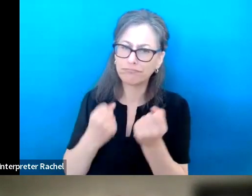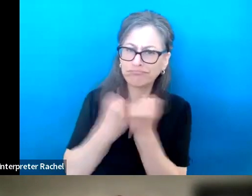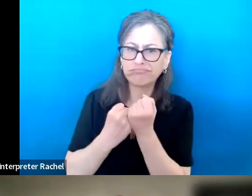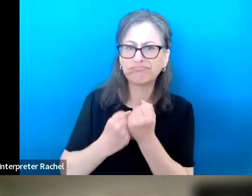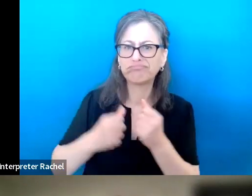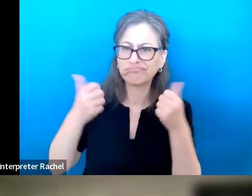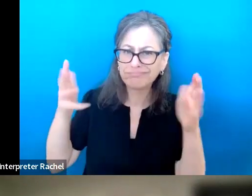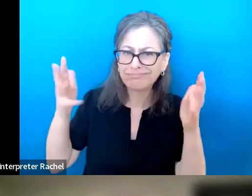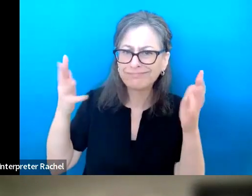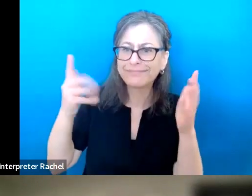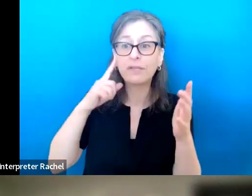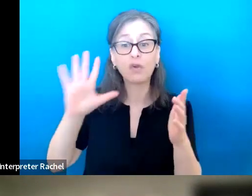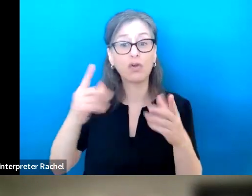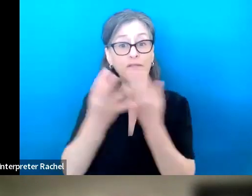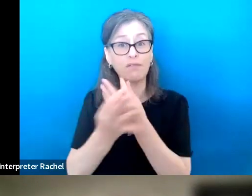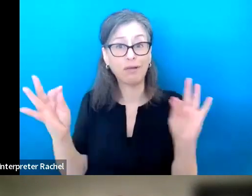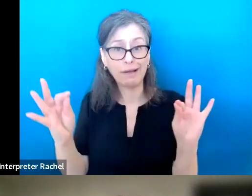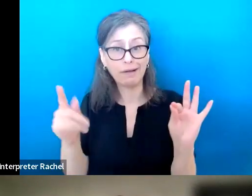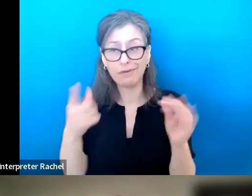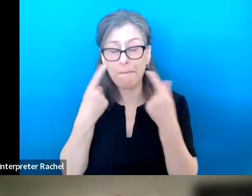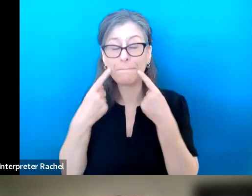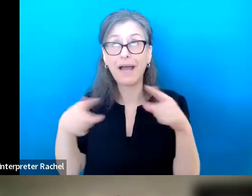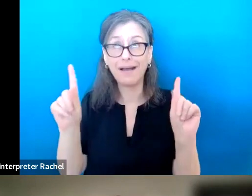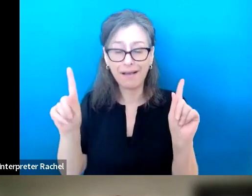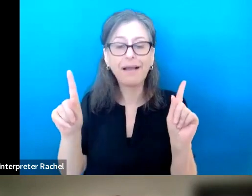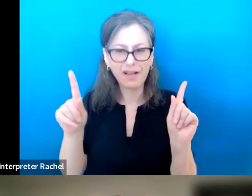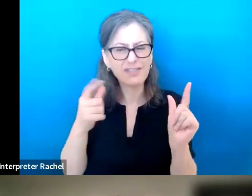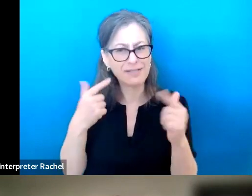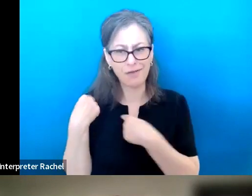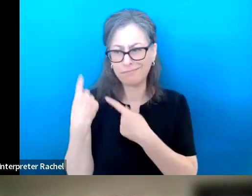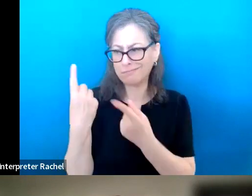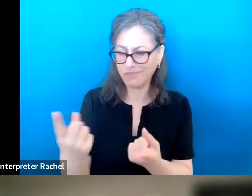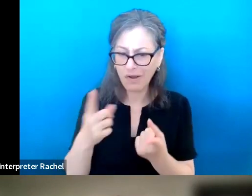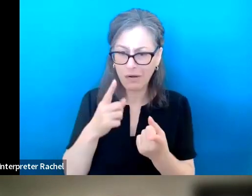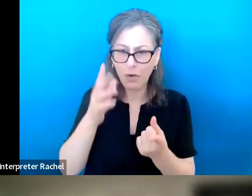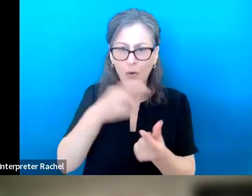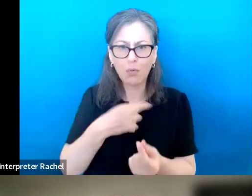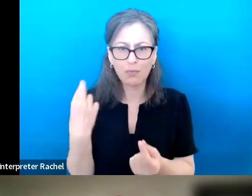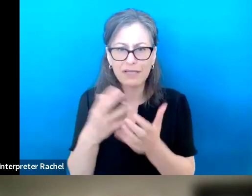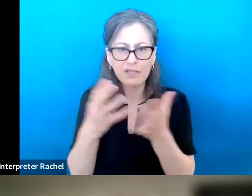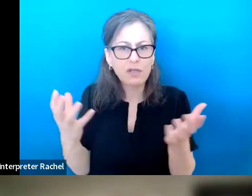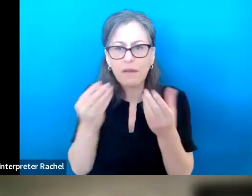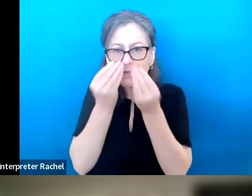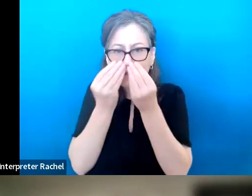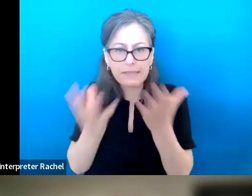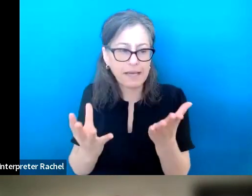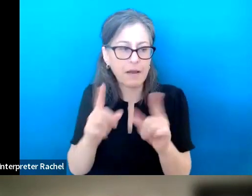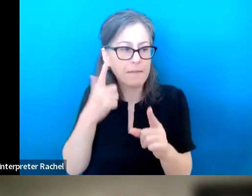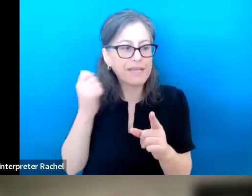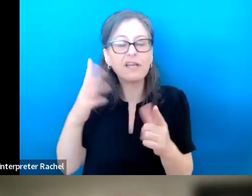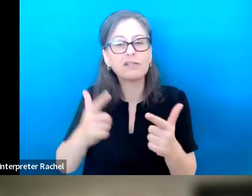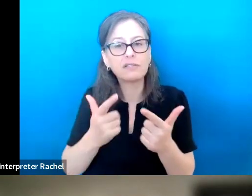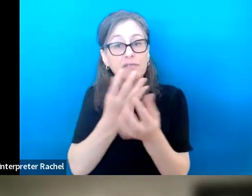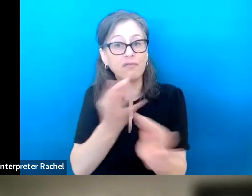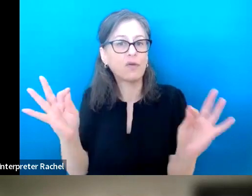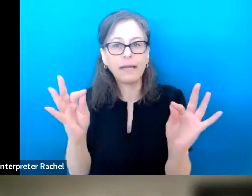her freedom, that she has finally, she's put so much on the line and she doesn't care what she's lost because her freedom means